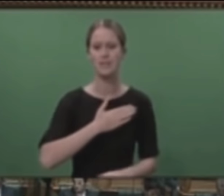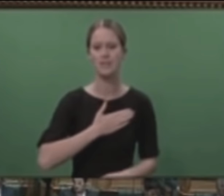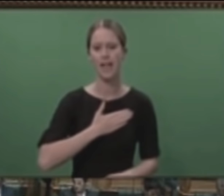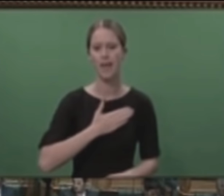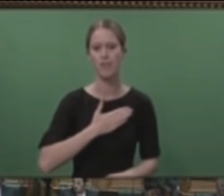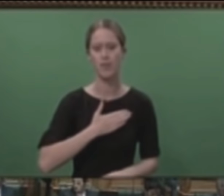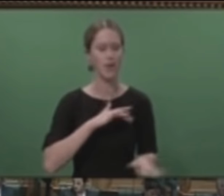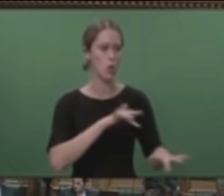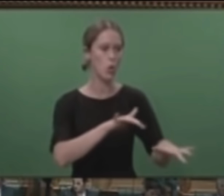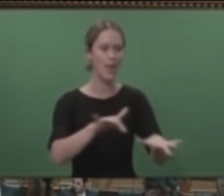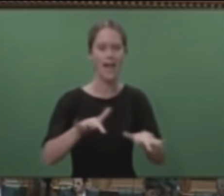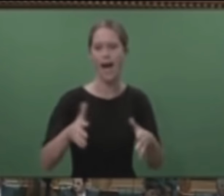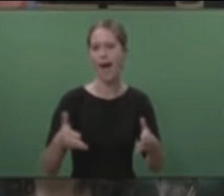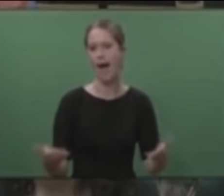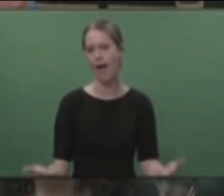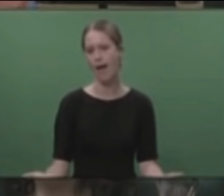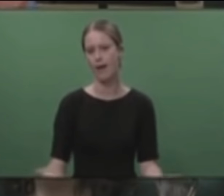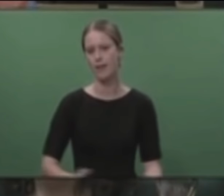to be who they are.